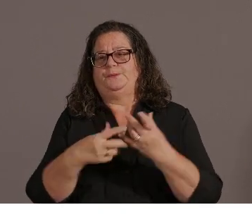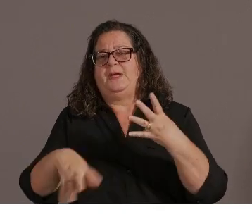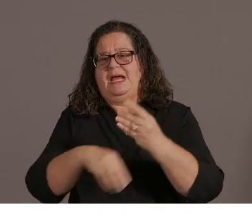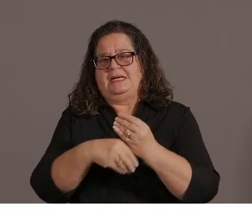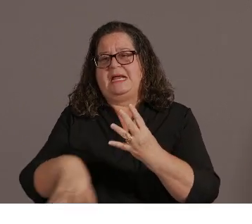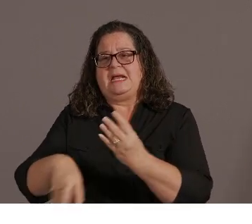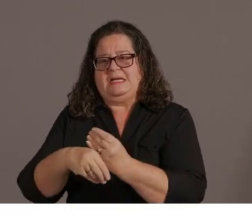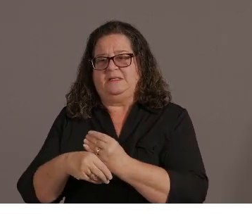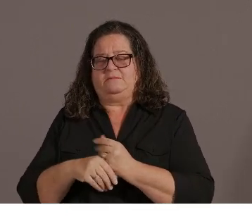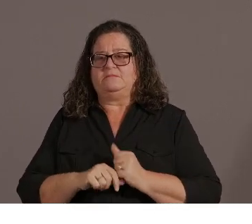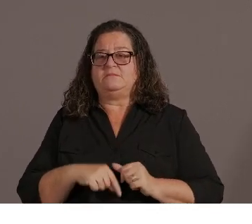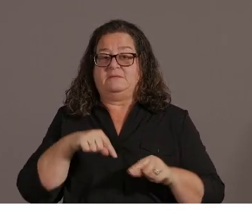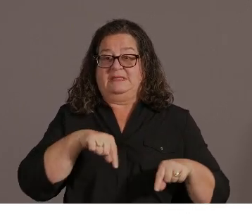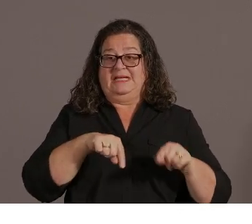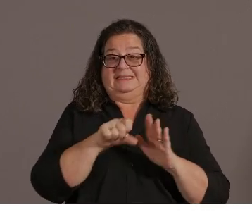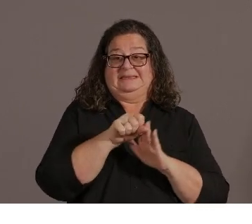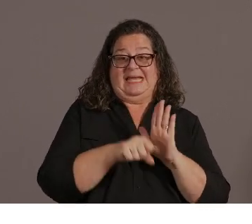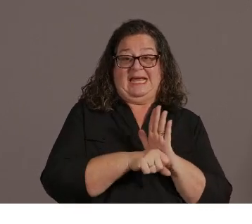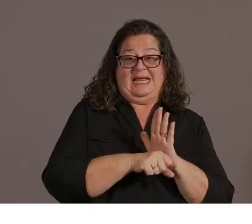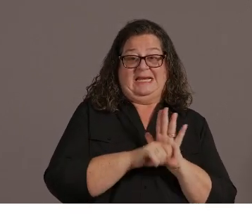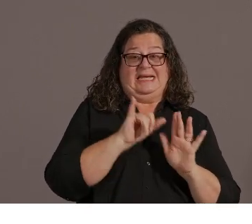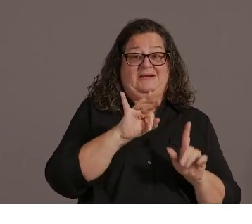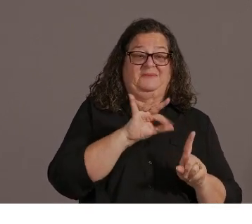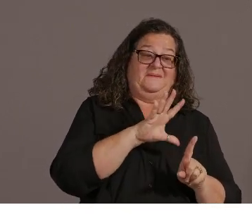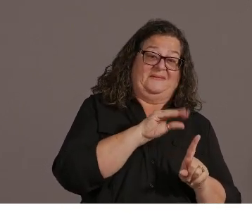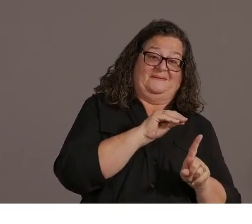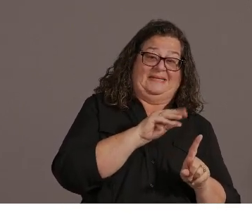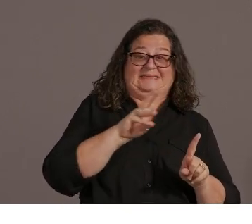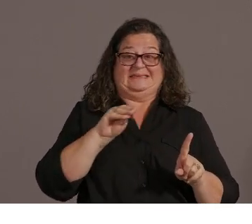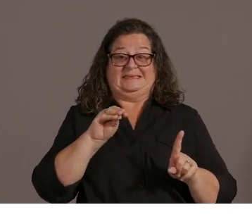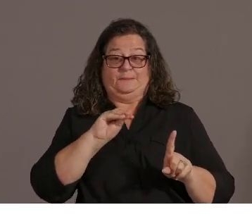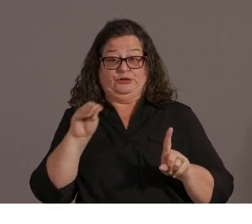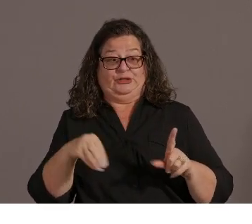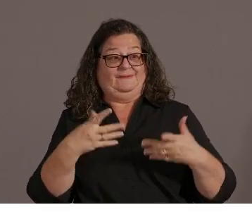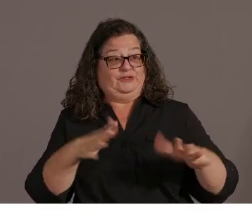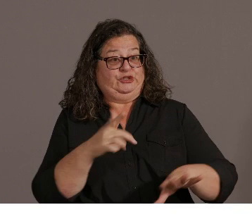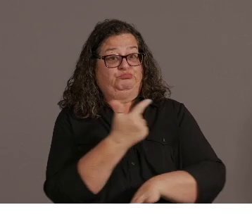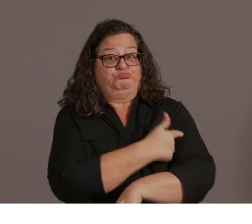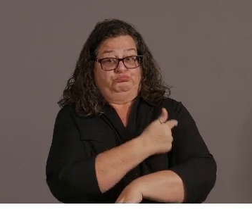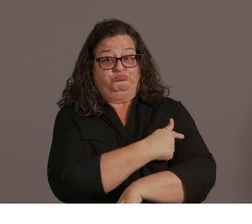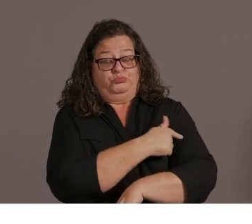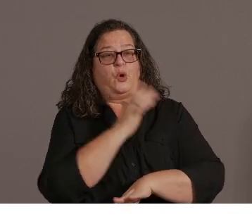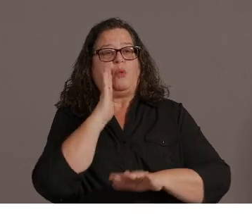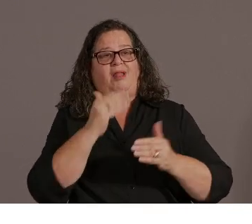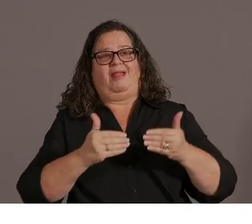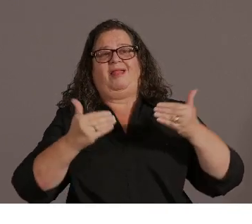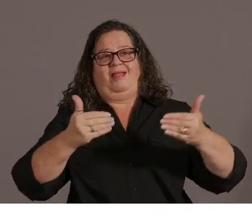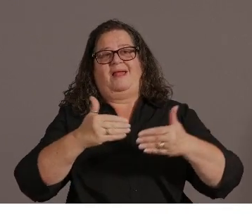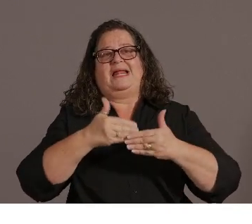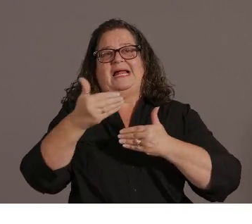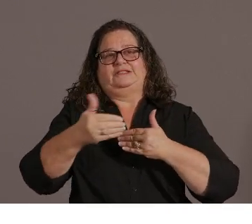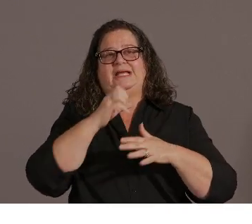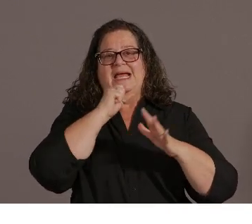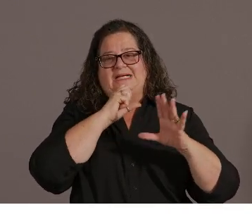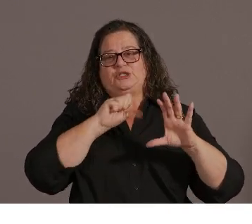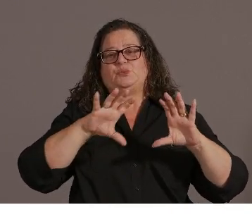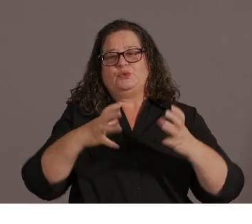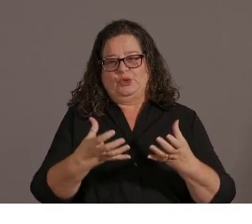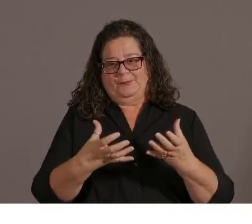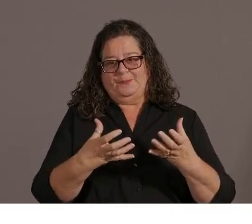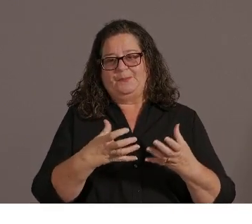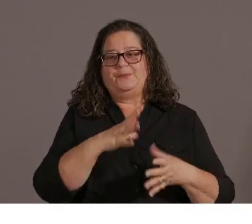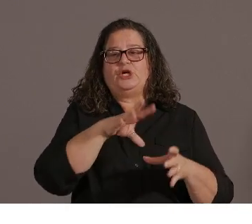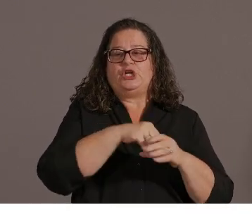50 to 60% of that current age group vaccinated. Again, this is going to apply to our state pods, our pharmacies, our federally qualified